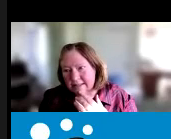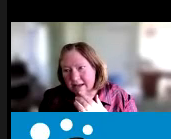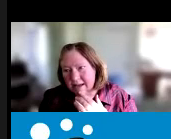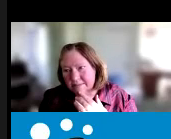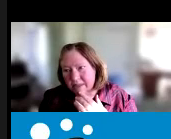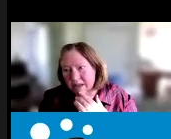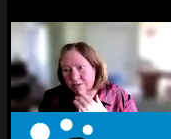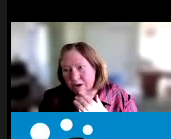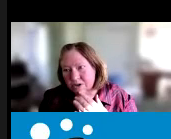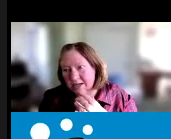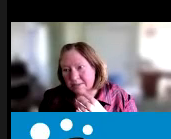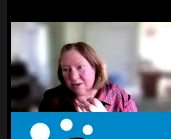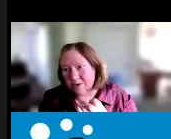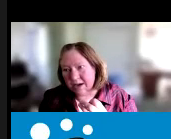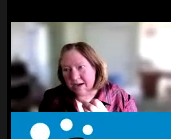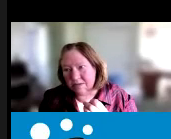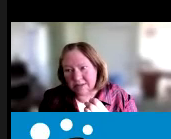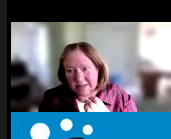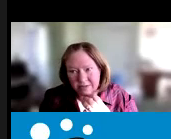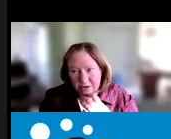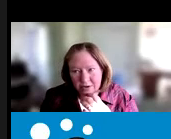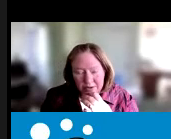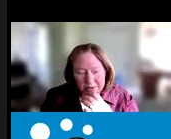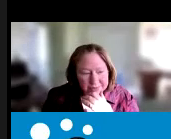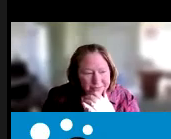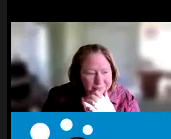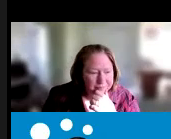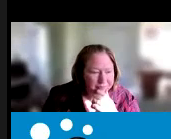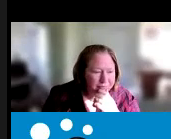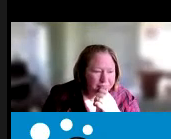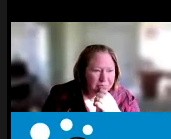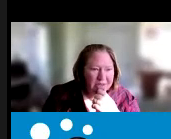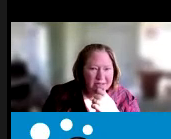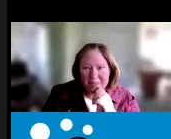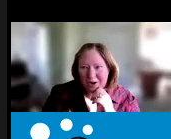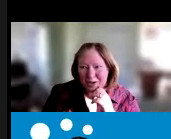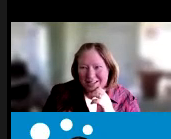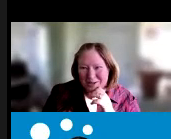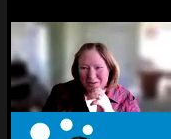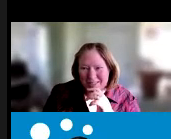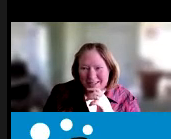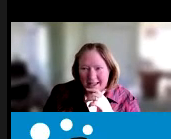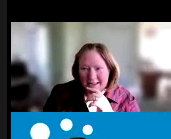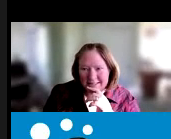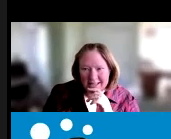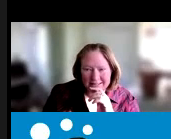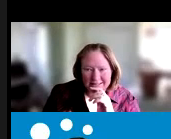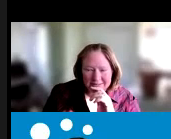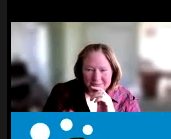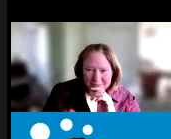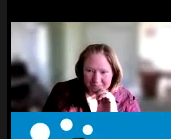that that are trying to be coordinated through this effort. I'll stop there. Jose, do you have anything to add